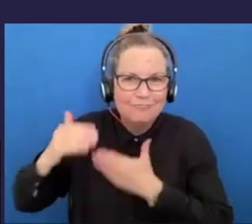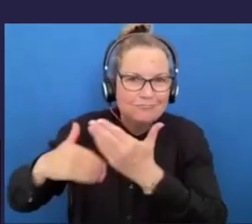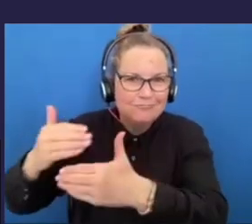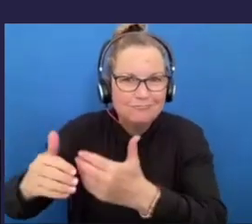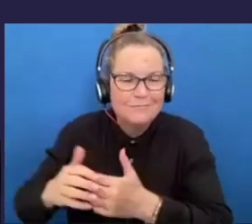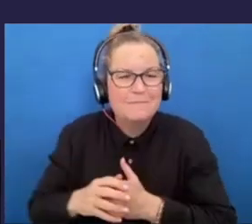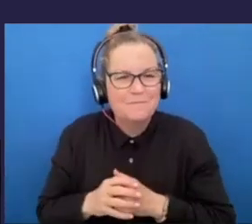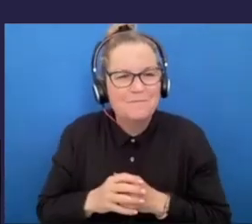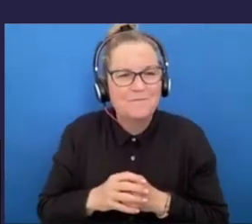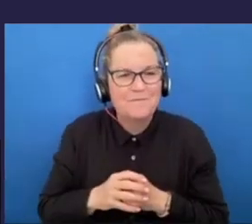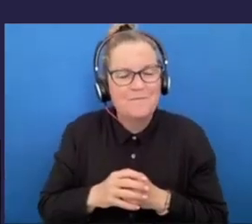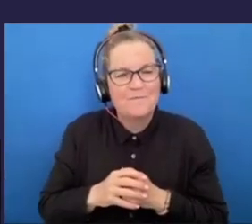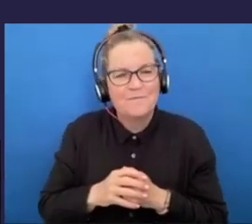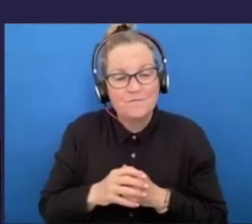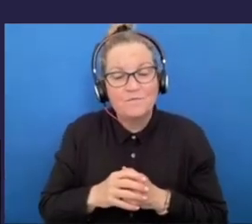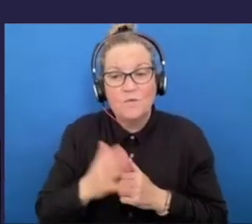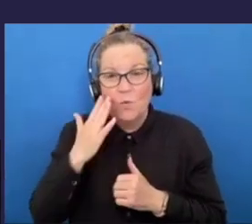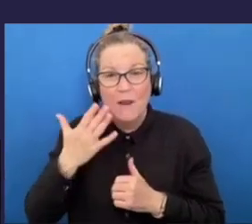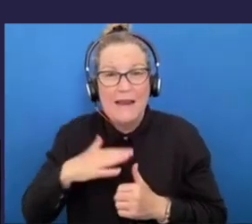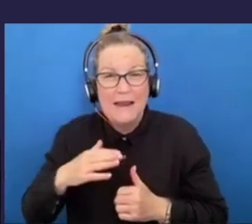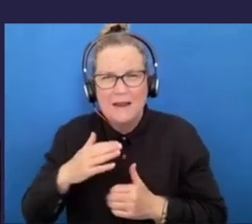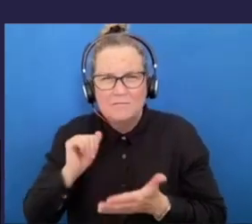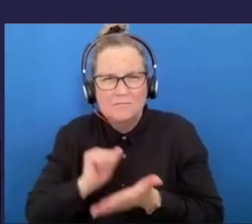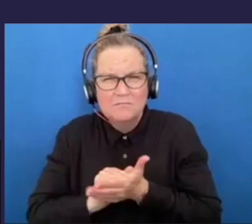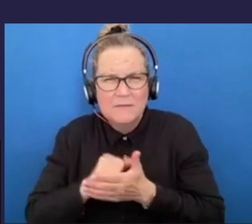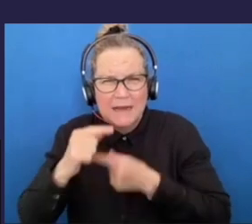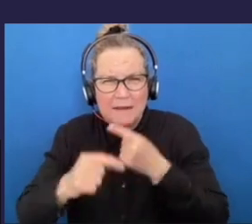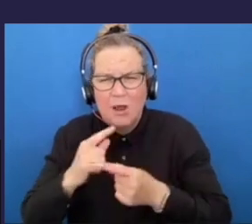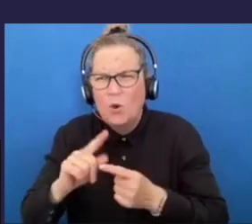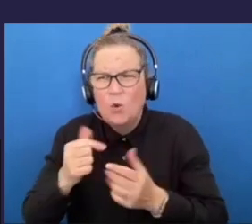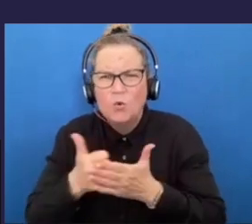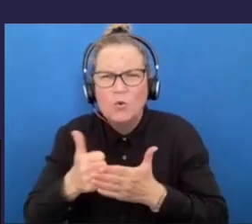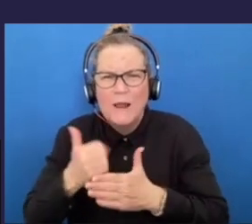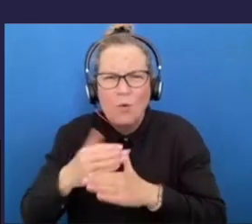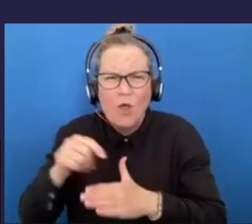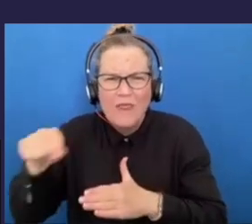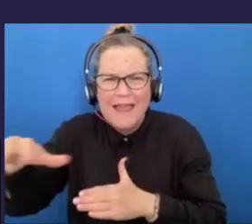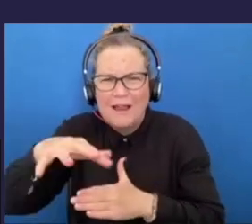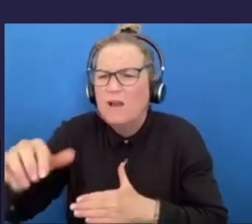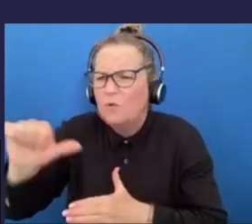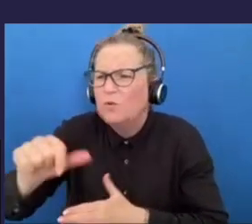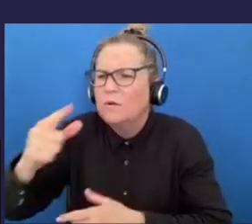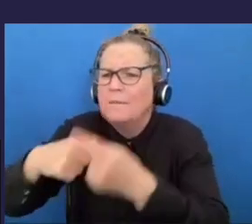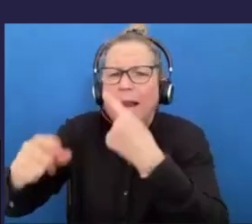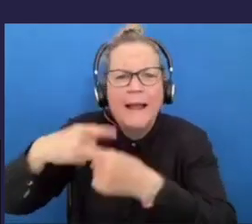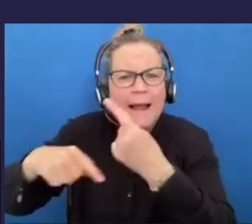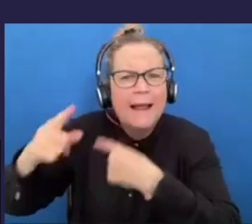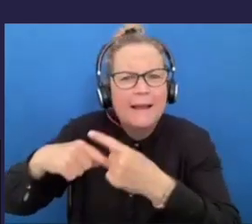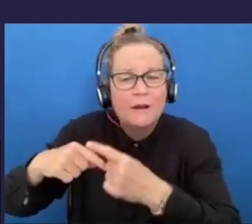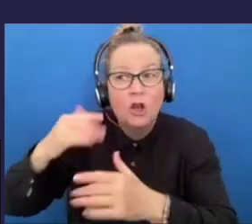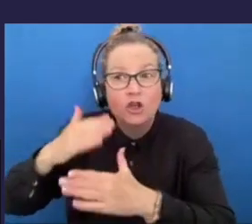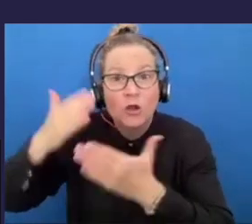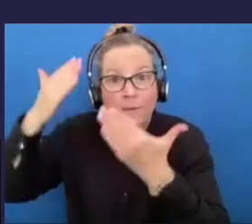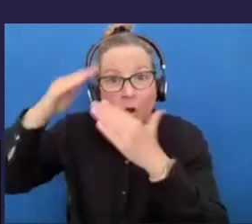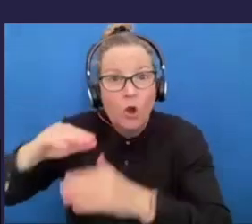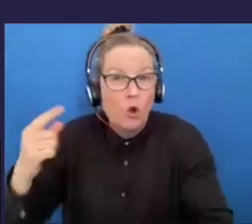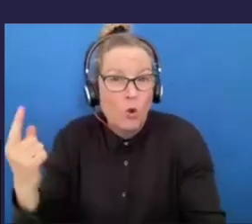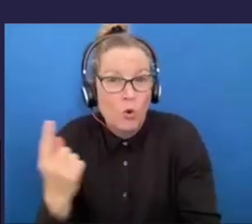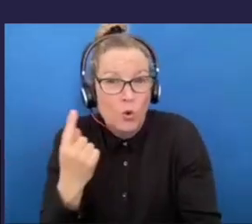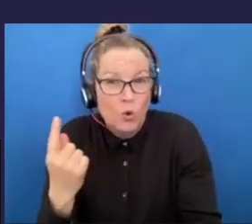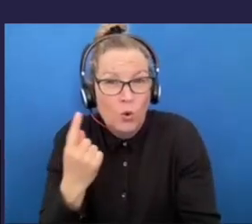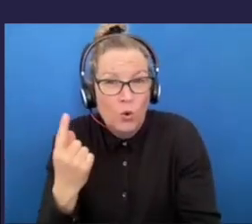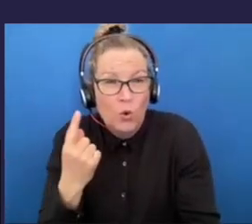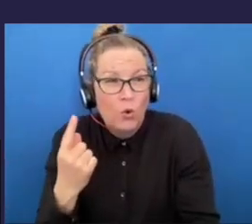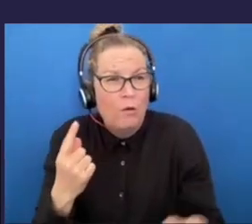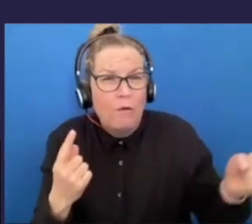or explanation is needed, it should come from those who are normally there in the work setting. The job coach should be the person of last resort to give training